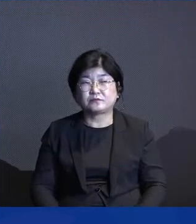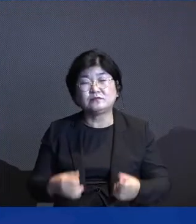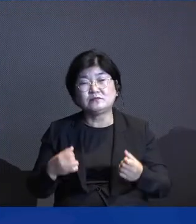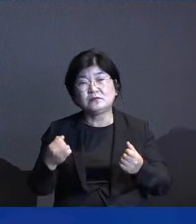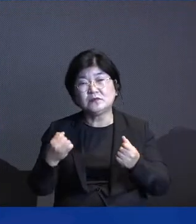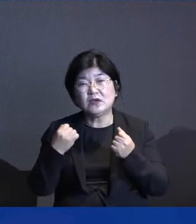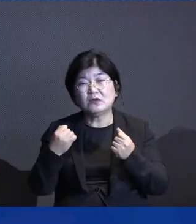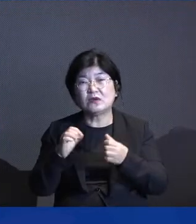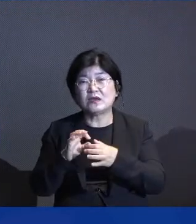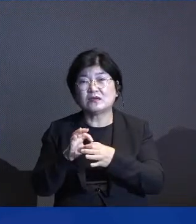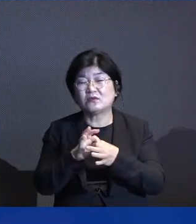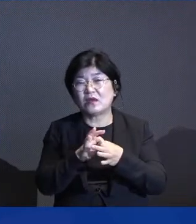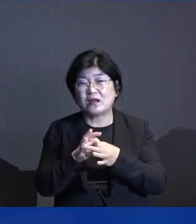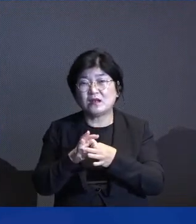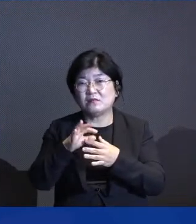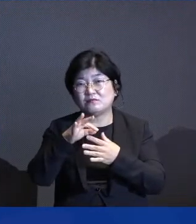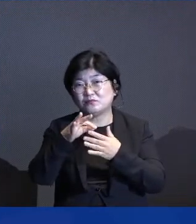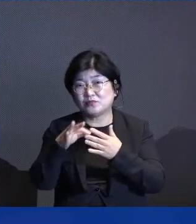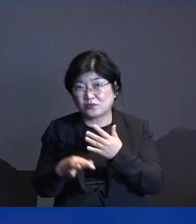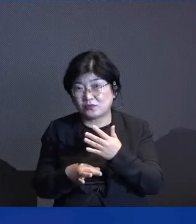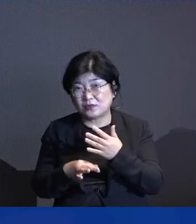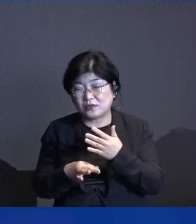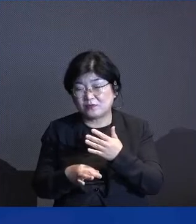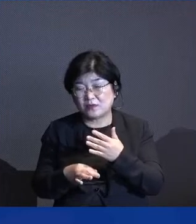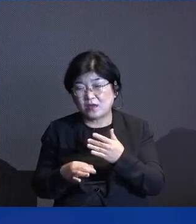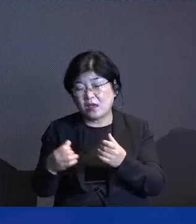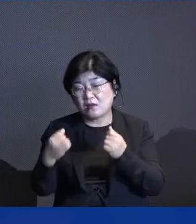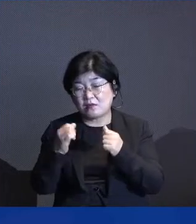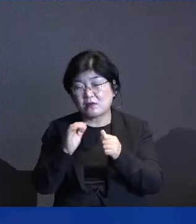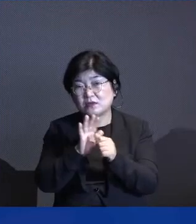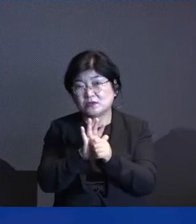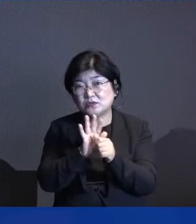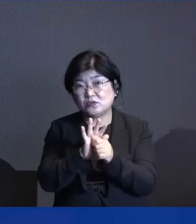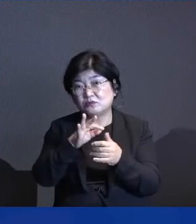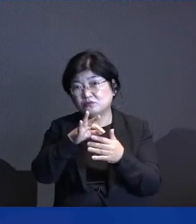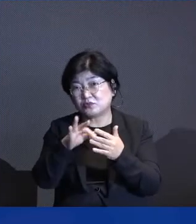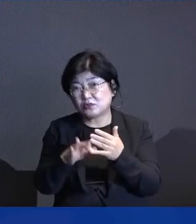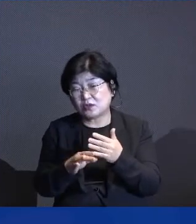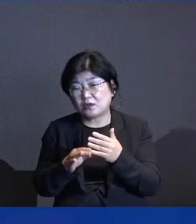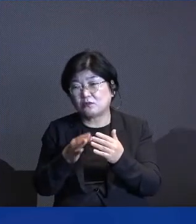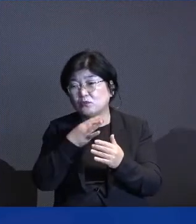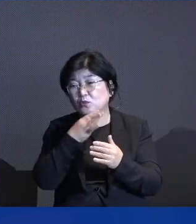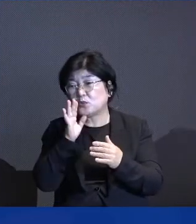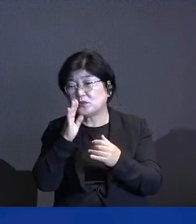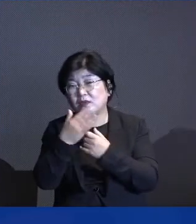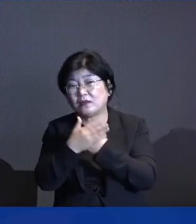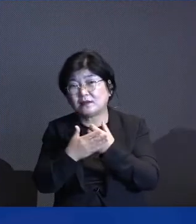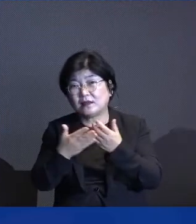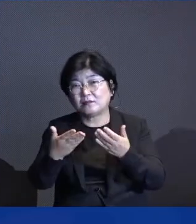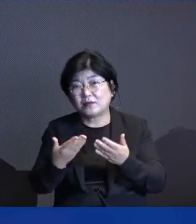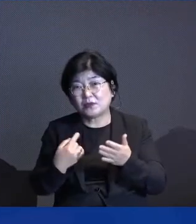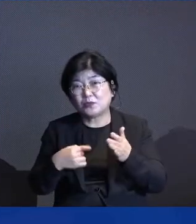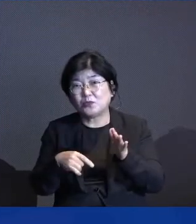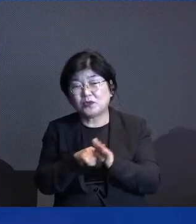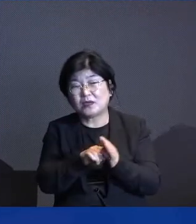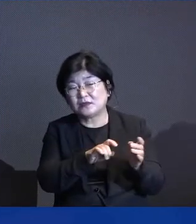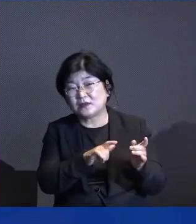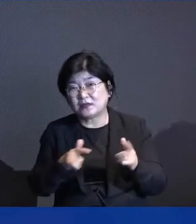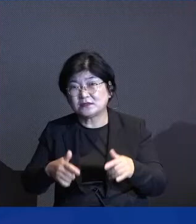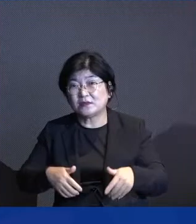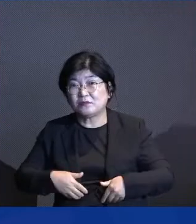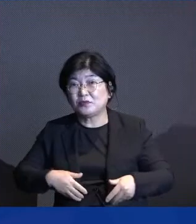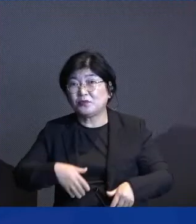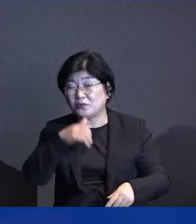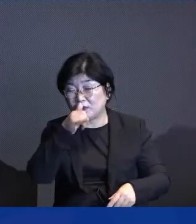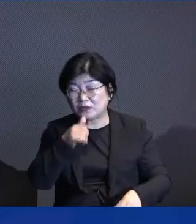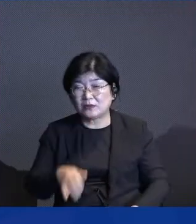The person asked, what are some of the strategies at the individual, community, and government level that are necessary to enhance mental